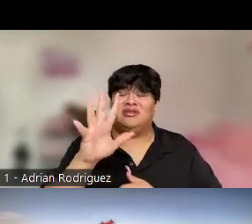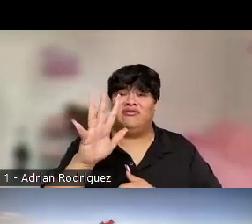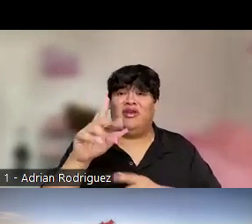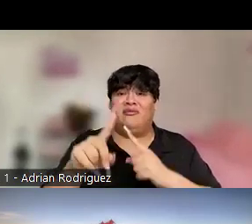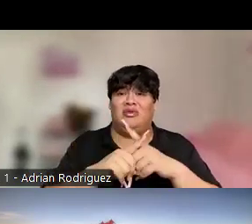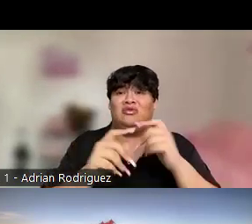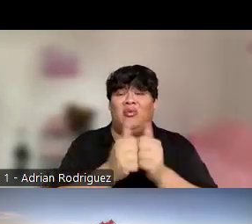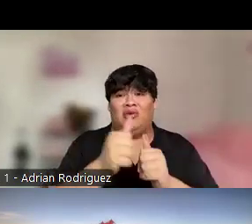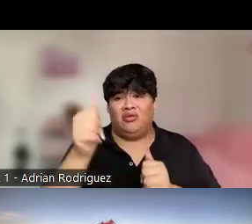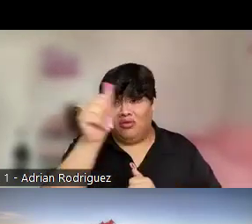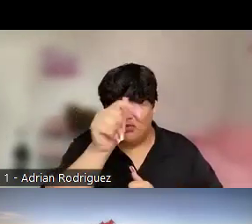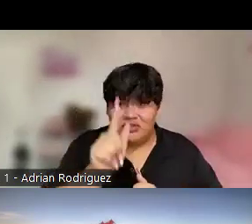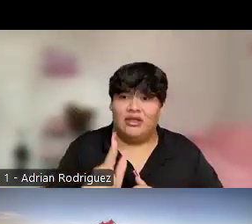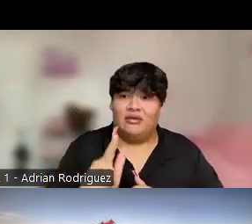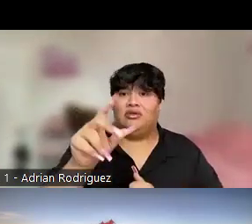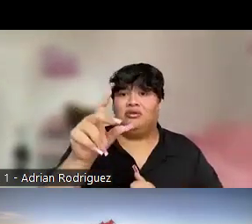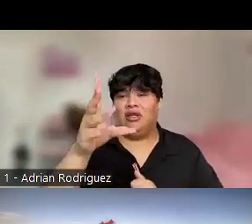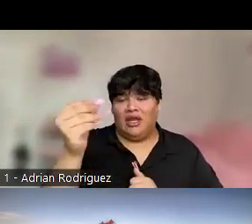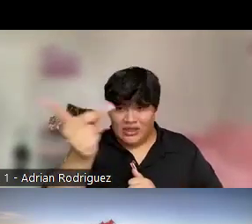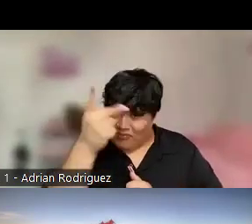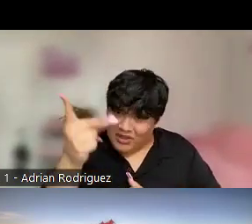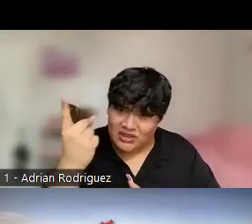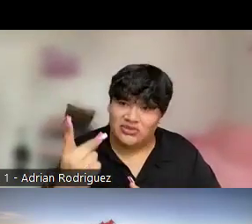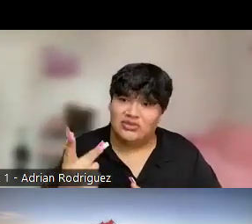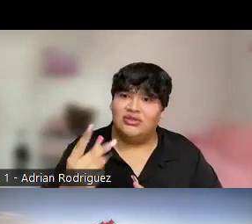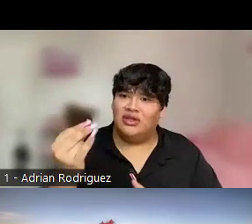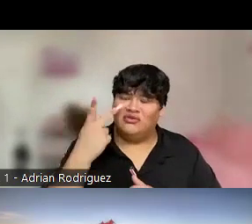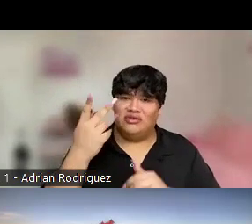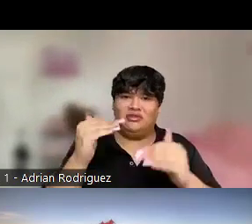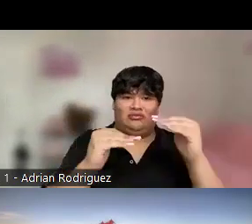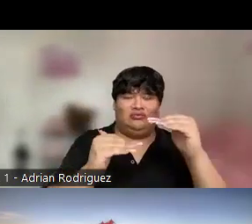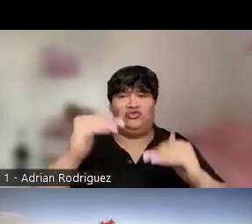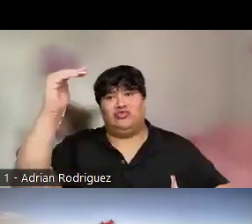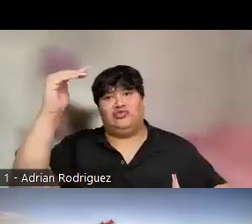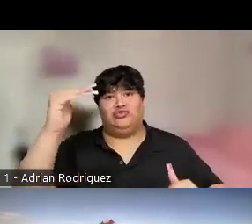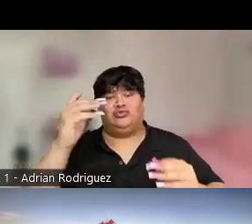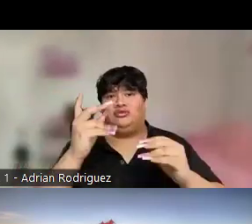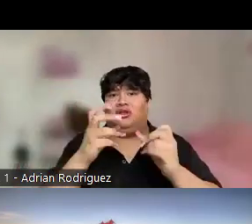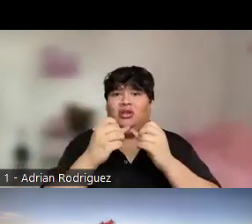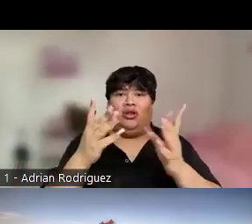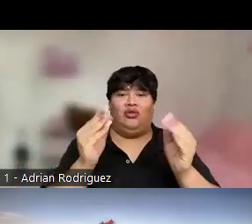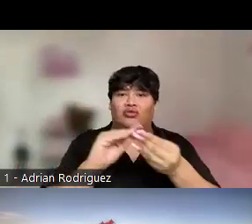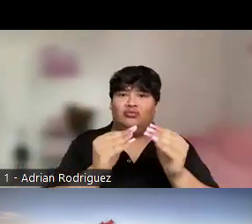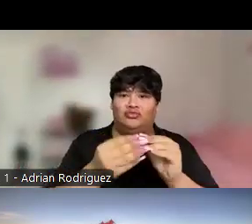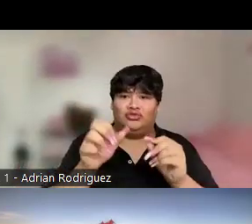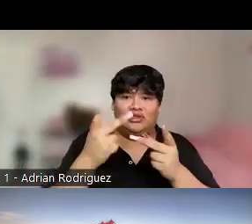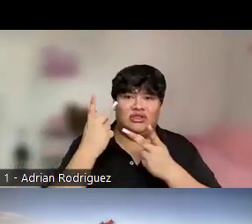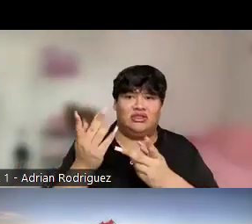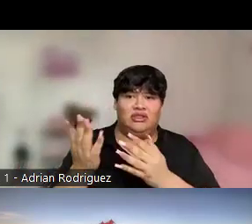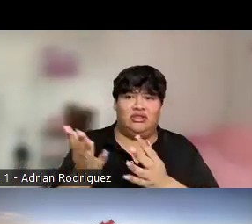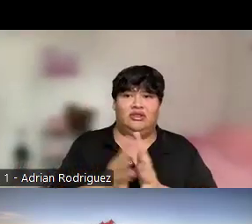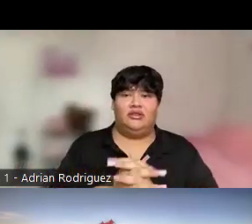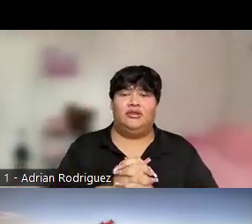with Alzheimer's dementia. So certainly a vast increase in numbers there. Next slide,